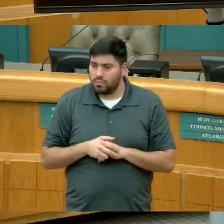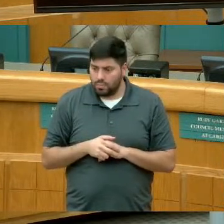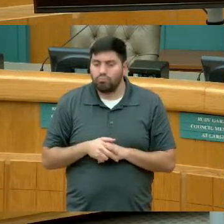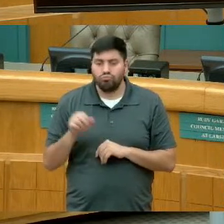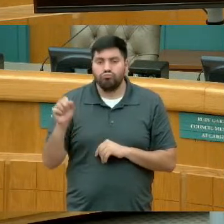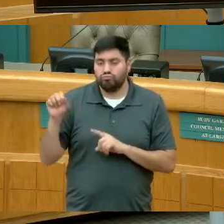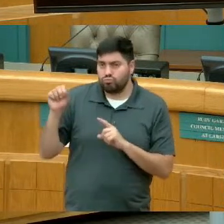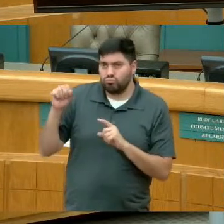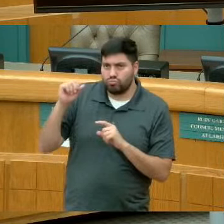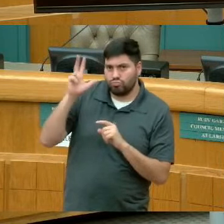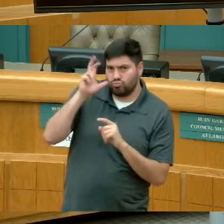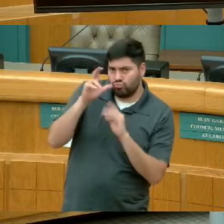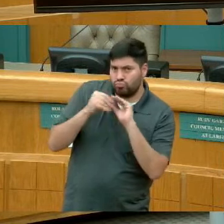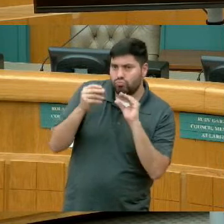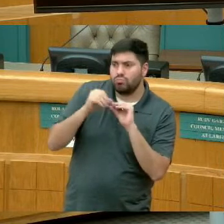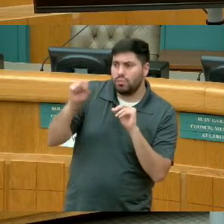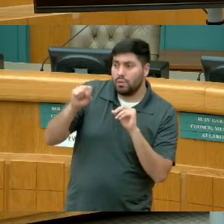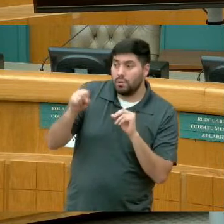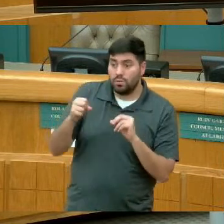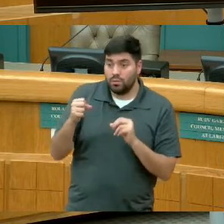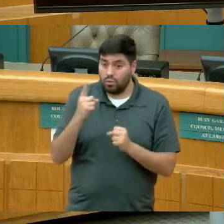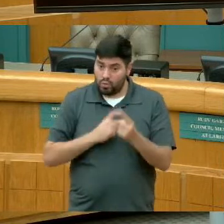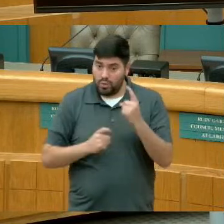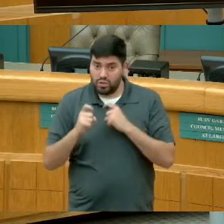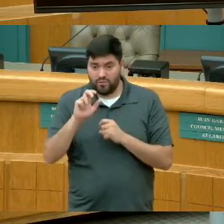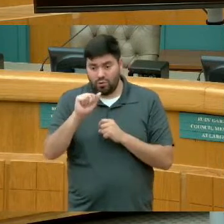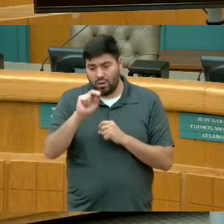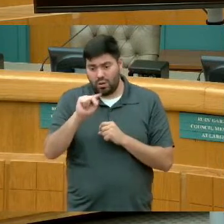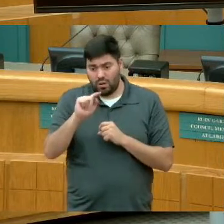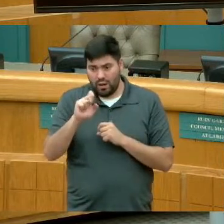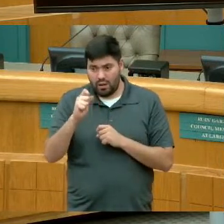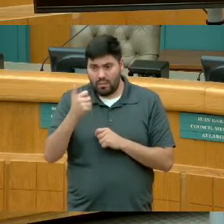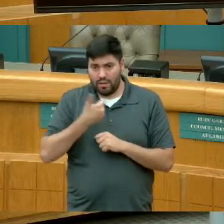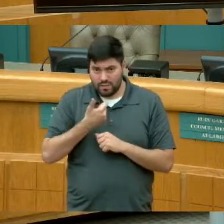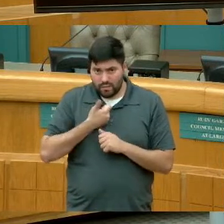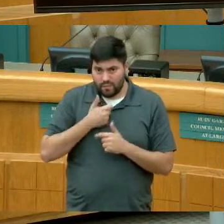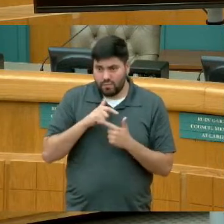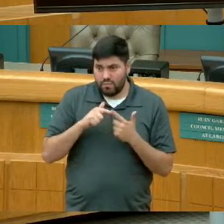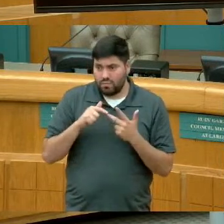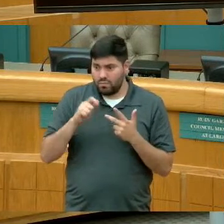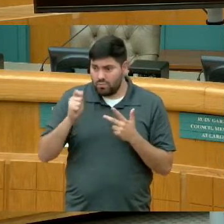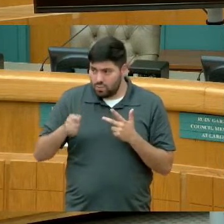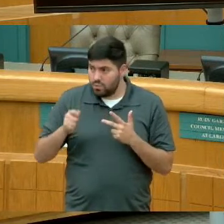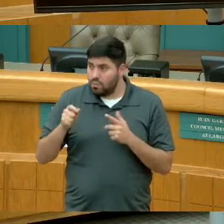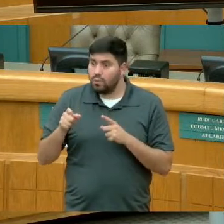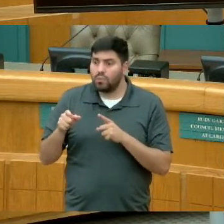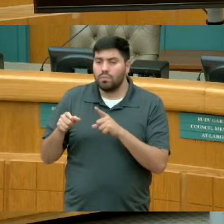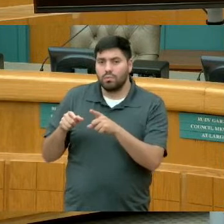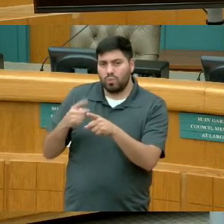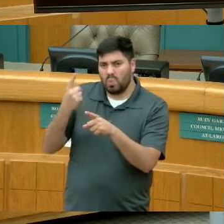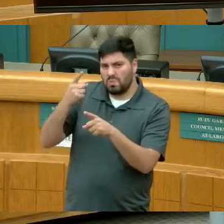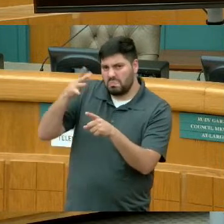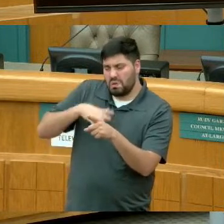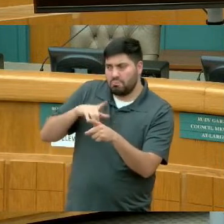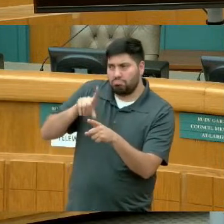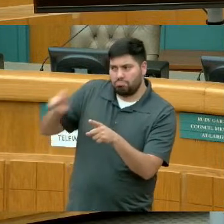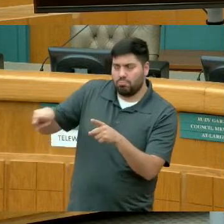So I'm here. Okay. Questions for Annette or the judge or myself? I have a question for Annette,